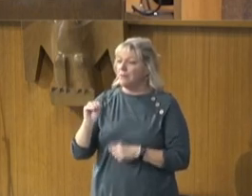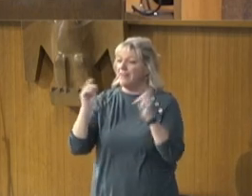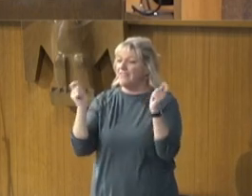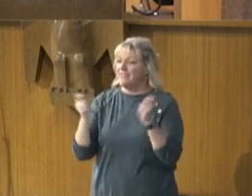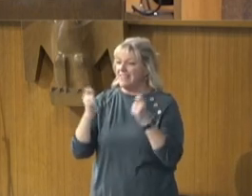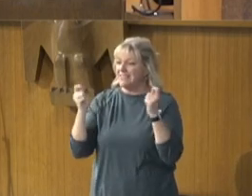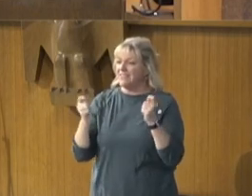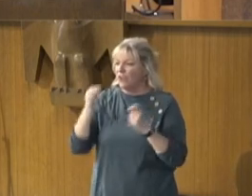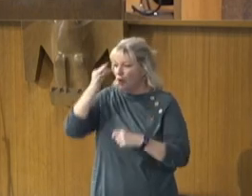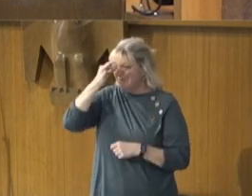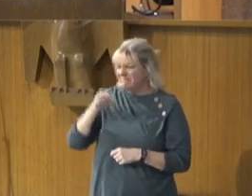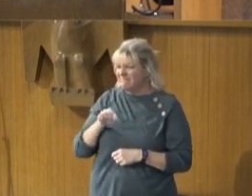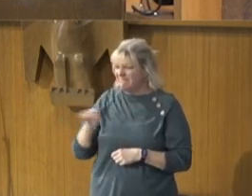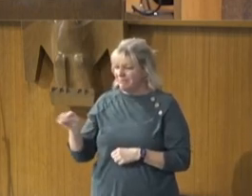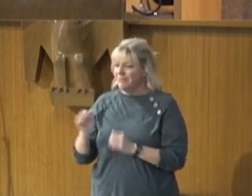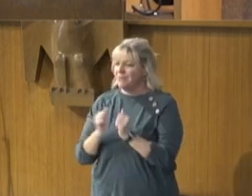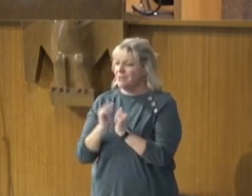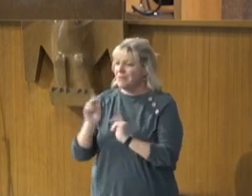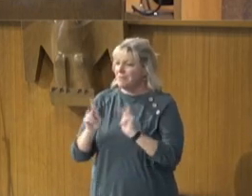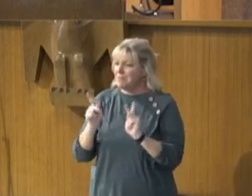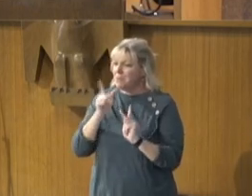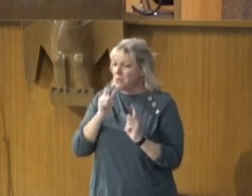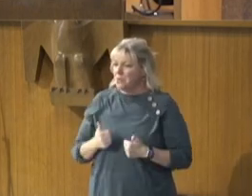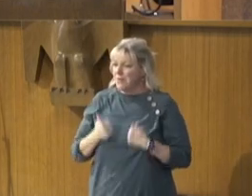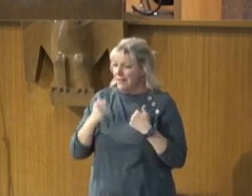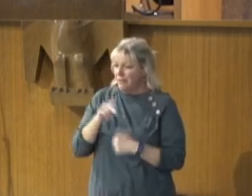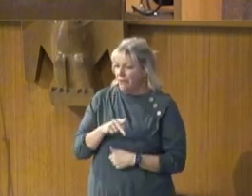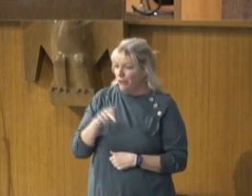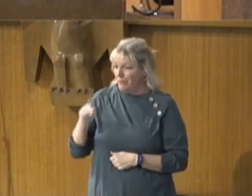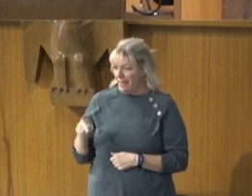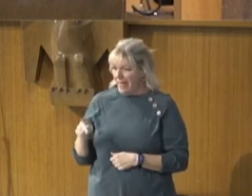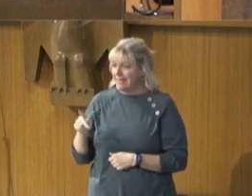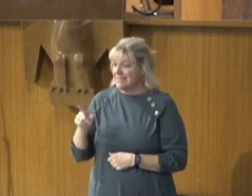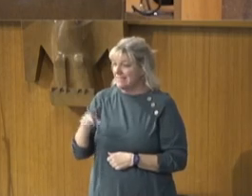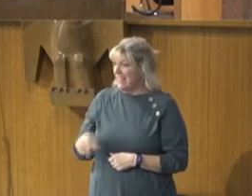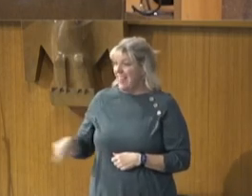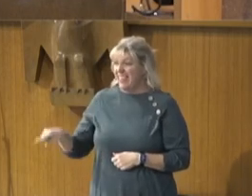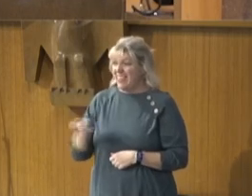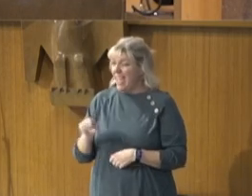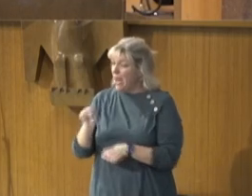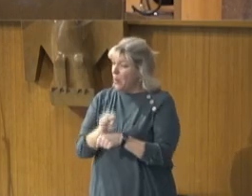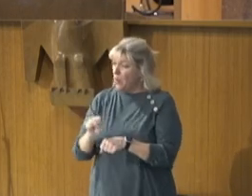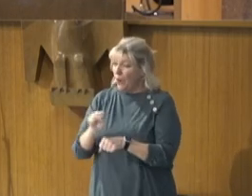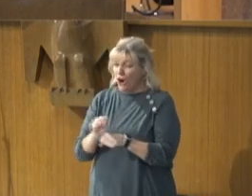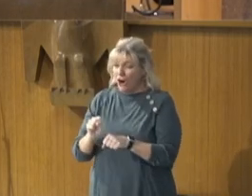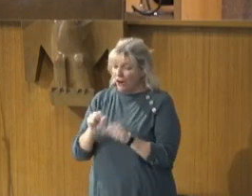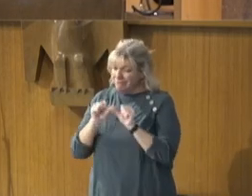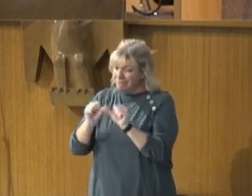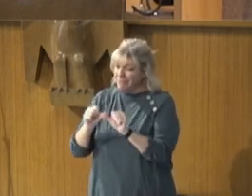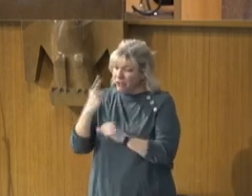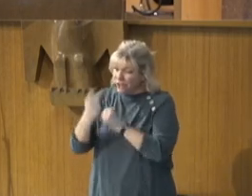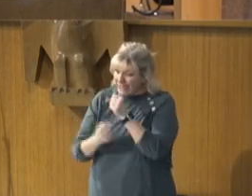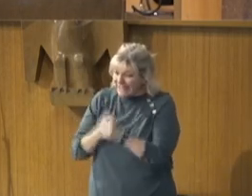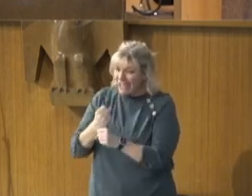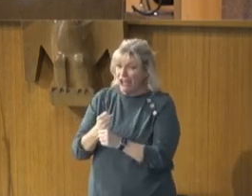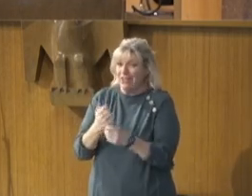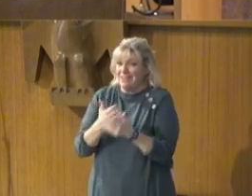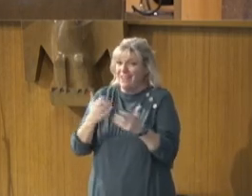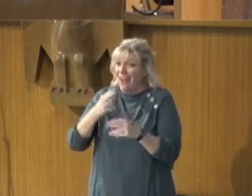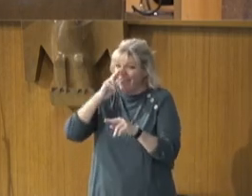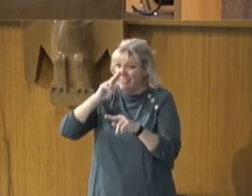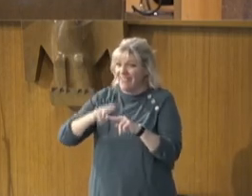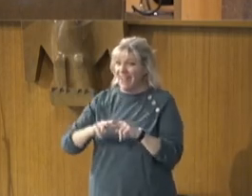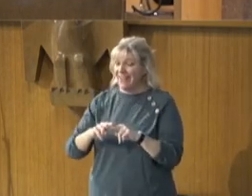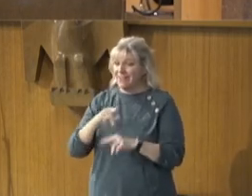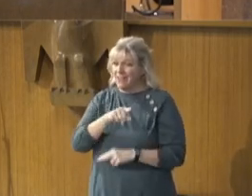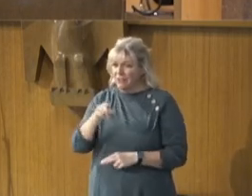our beloved pilgrims at Pilgrim Place. And so they work on this all year, and it's a lot of great family fun. So if you don't know about it, be sure